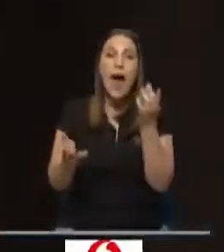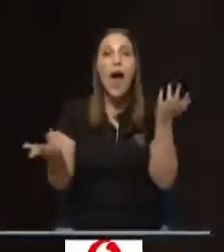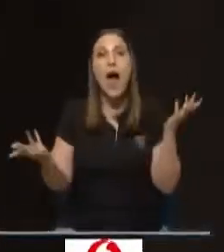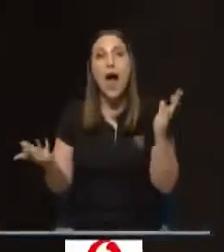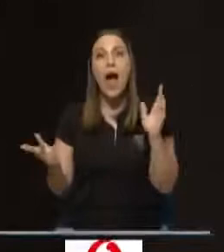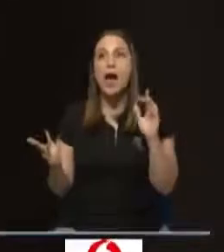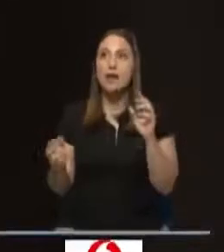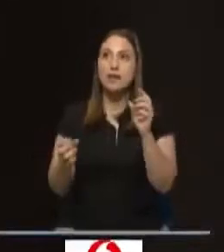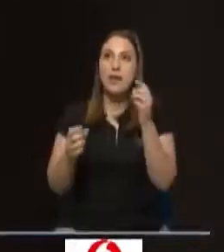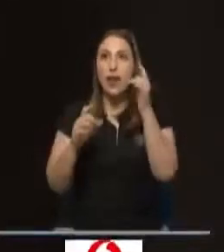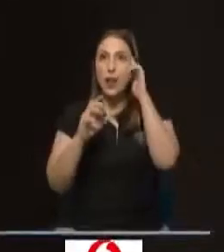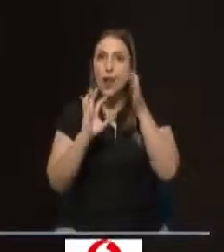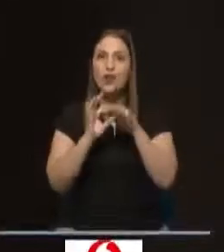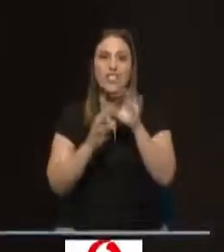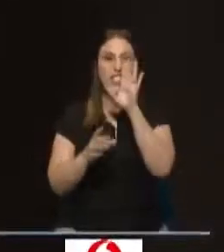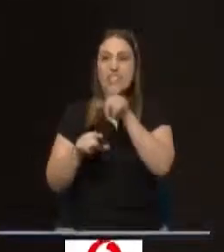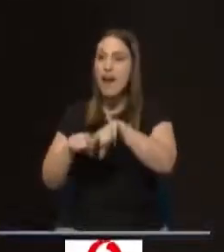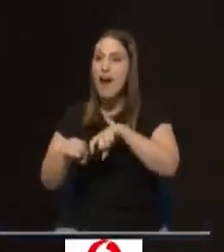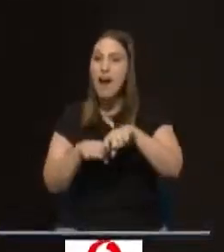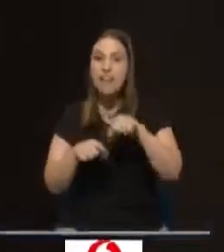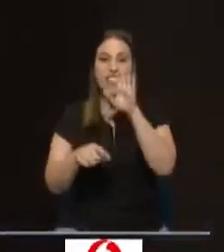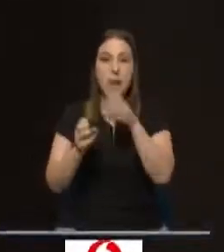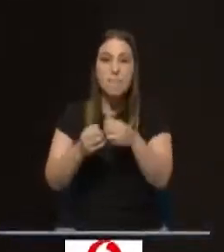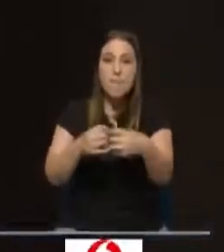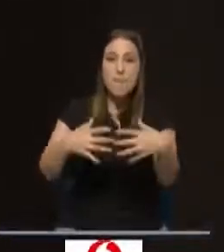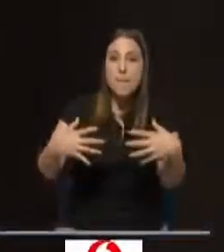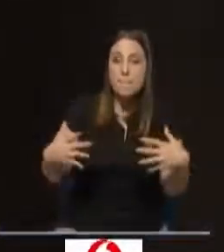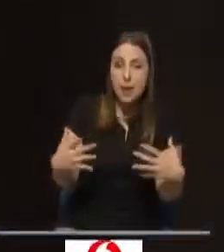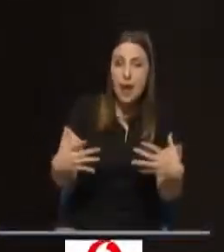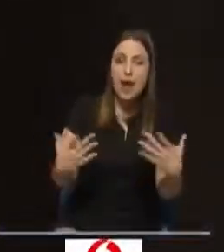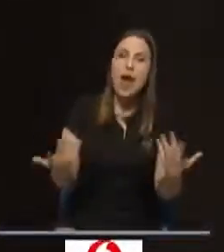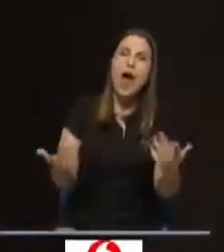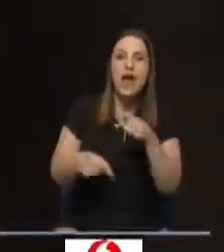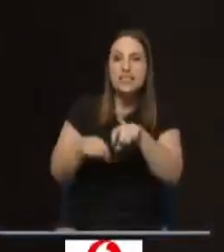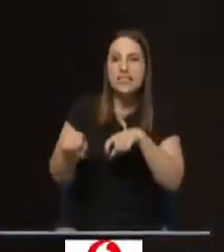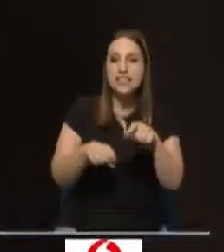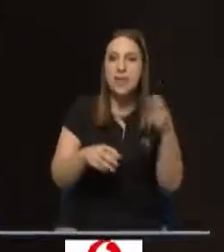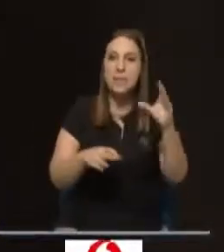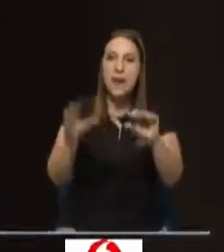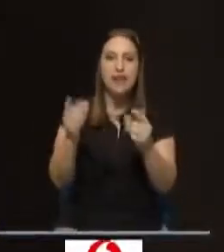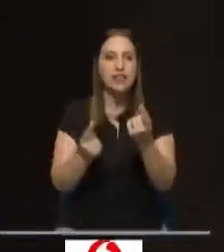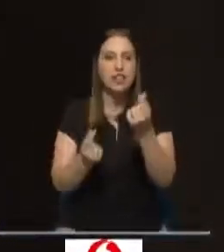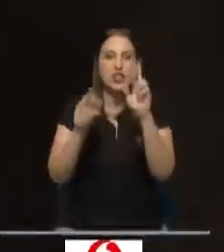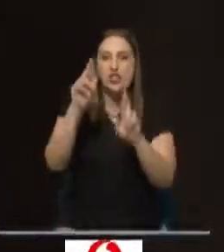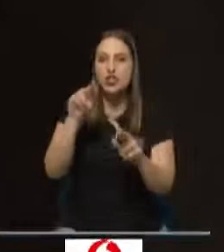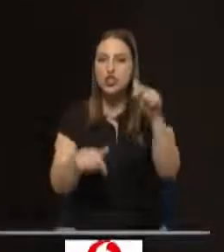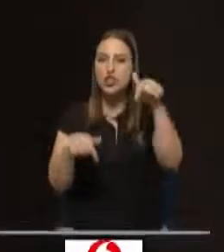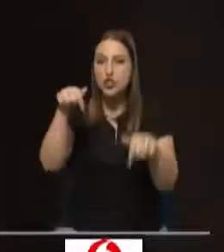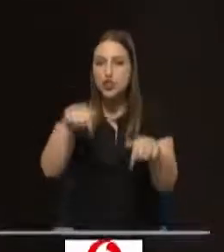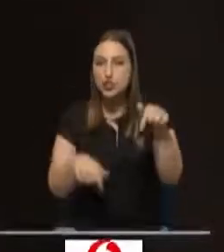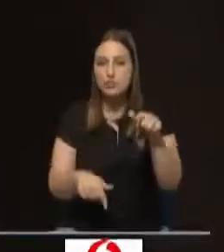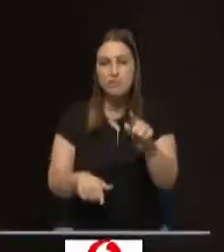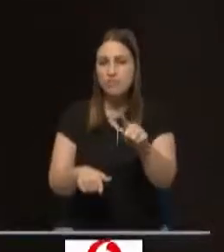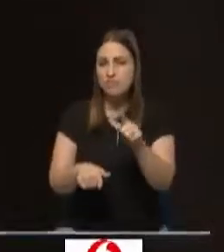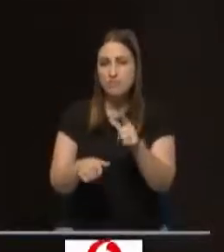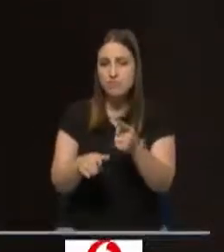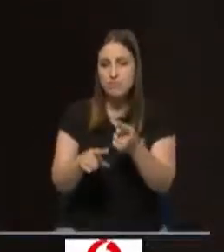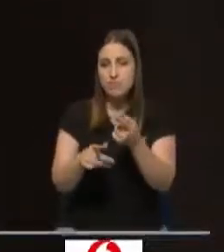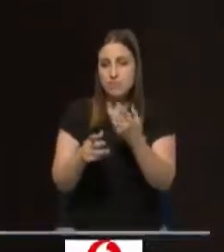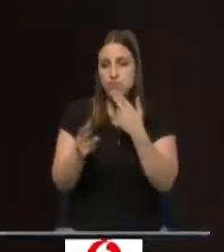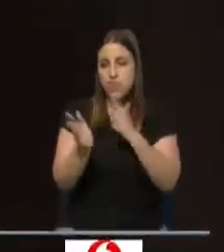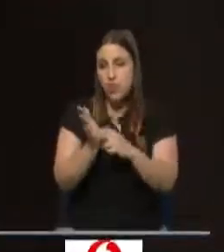with the populism. That is, the greater number of operators there are and the